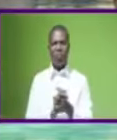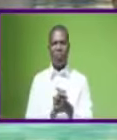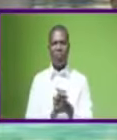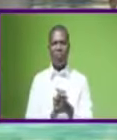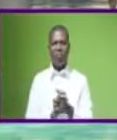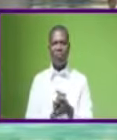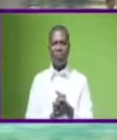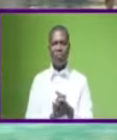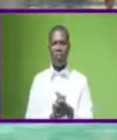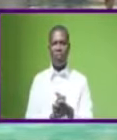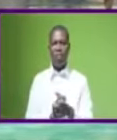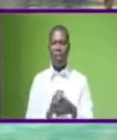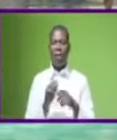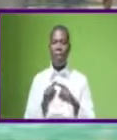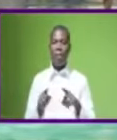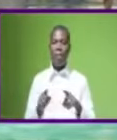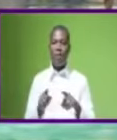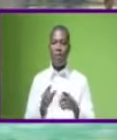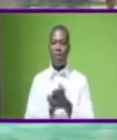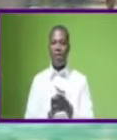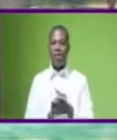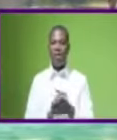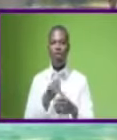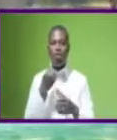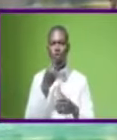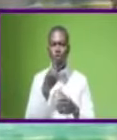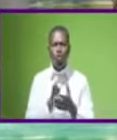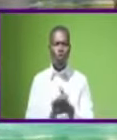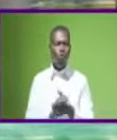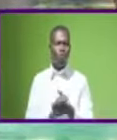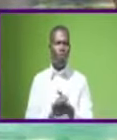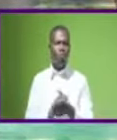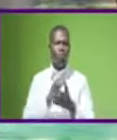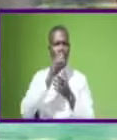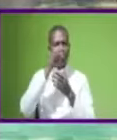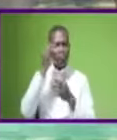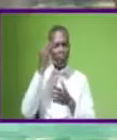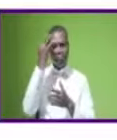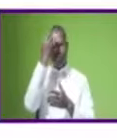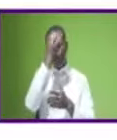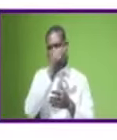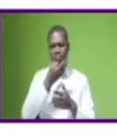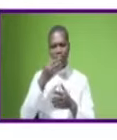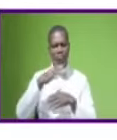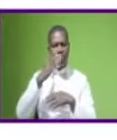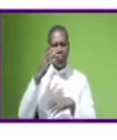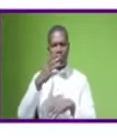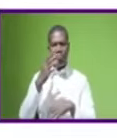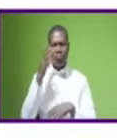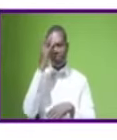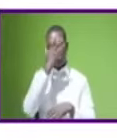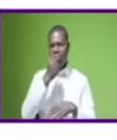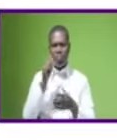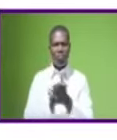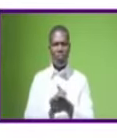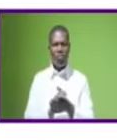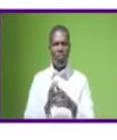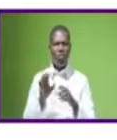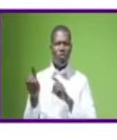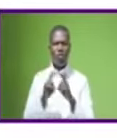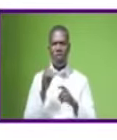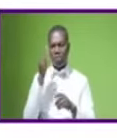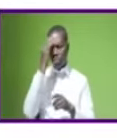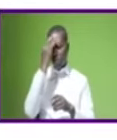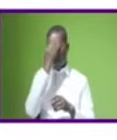all oozing blood. Then which beautician was able to do